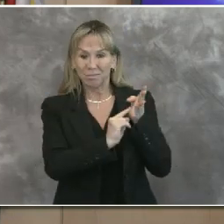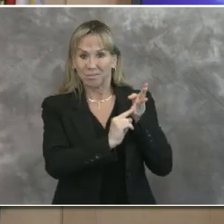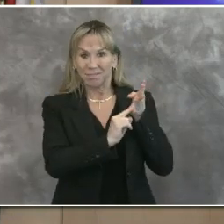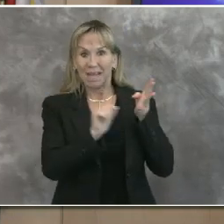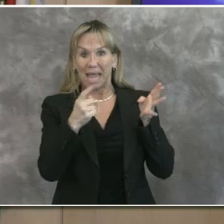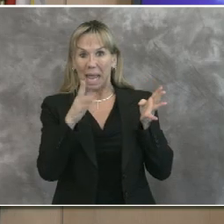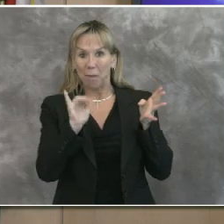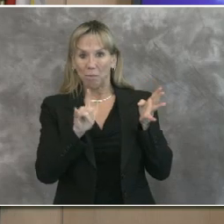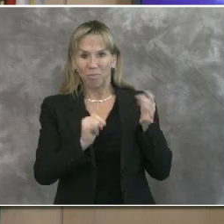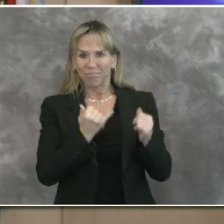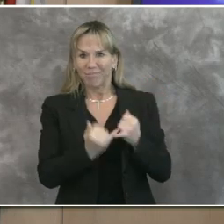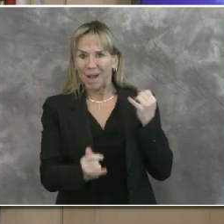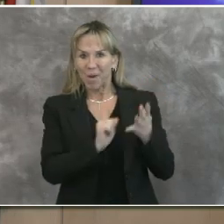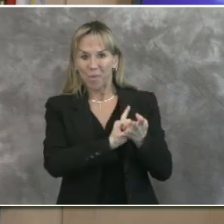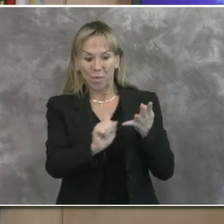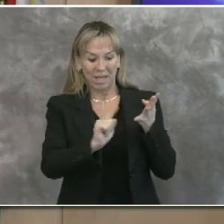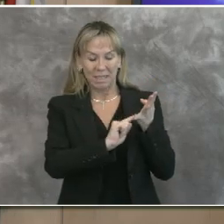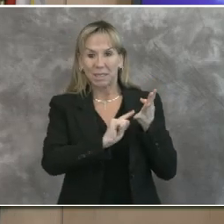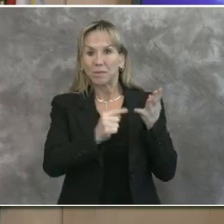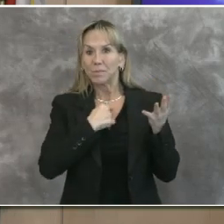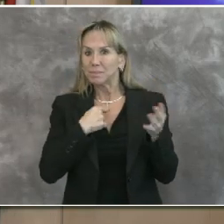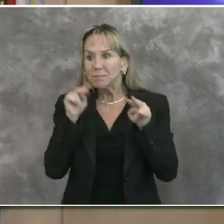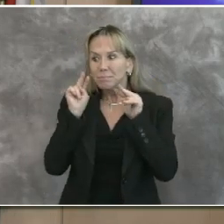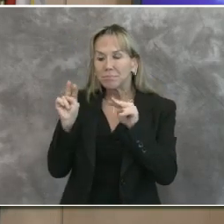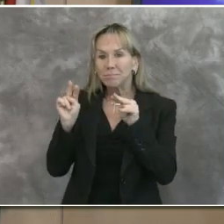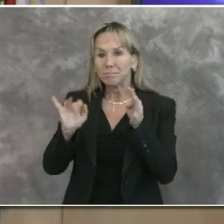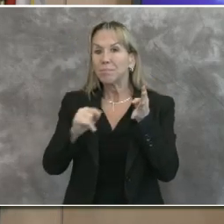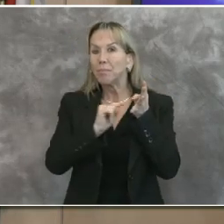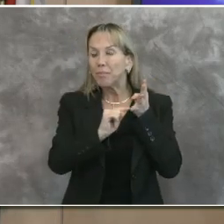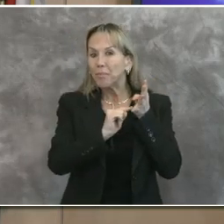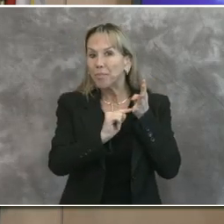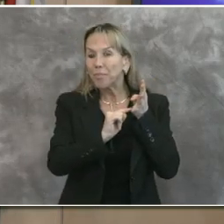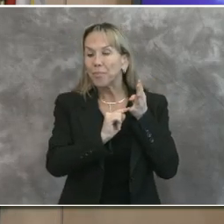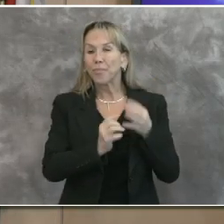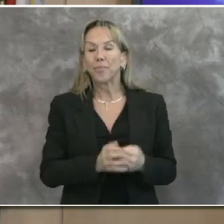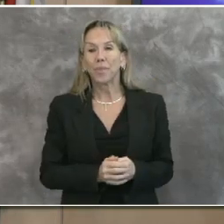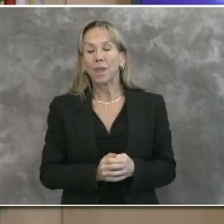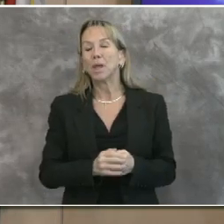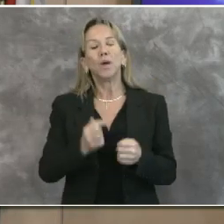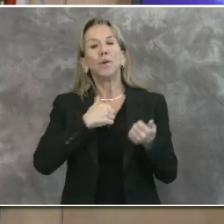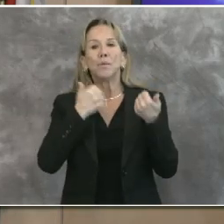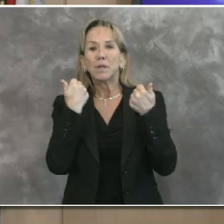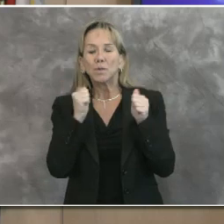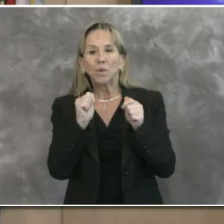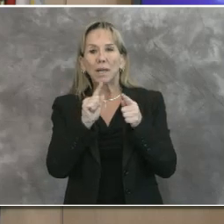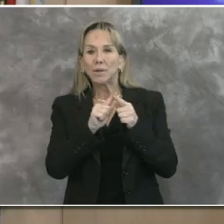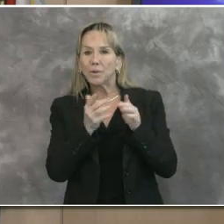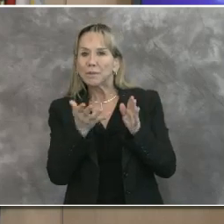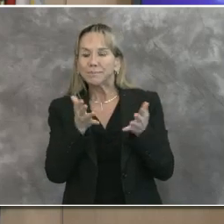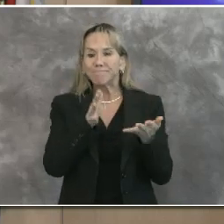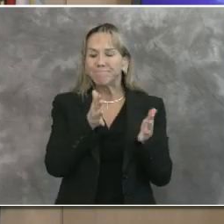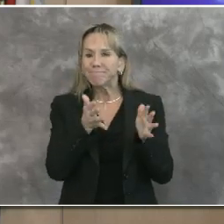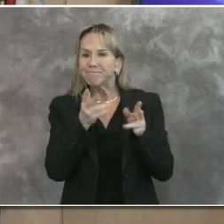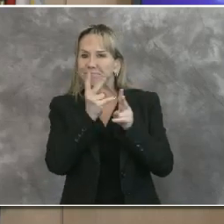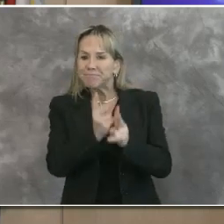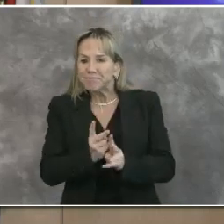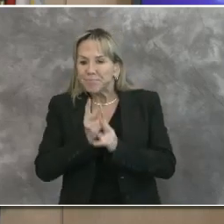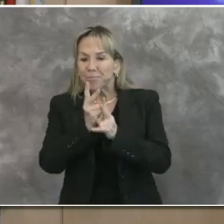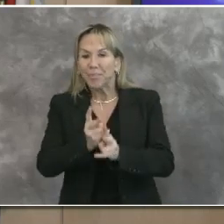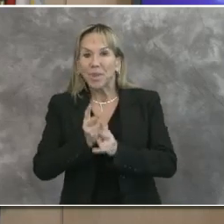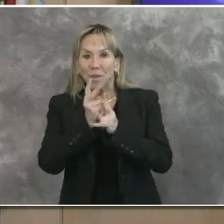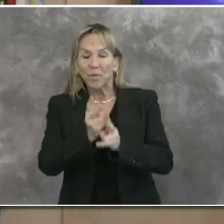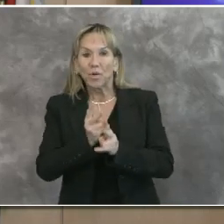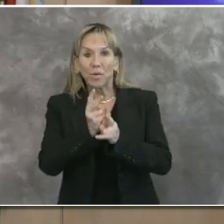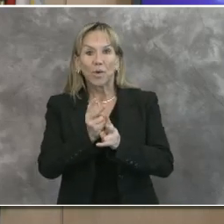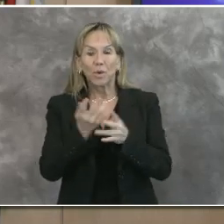for many of us that we've been preparing for. As we have said, we're trying to walk a fine balance right now, a